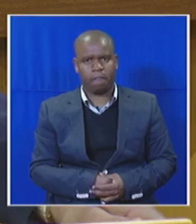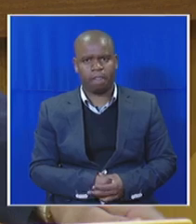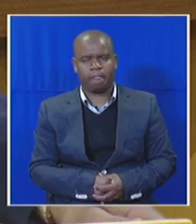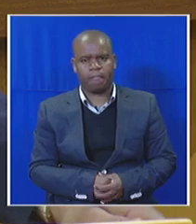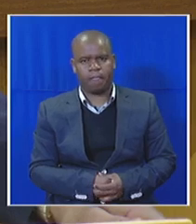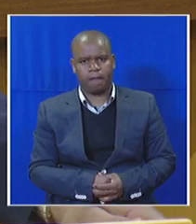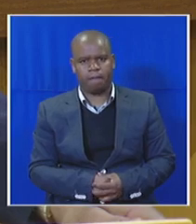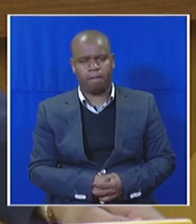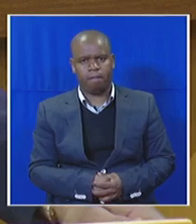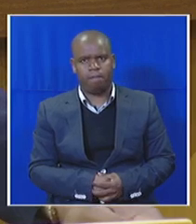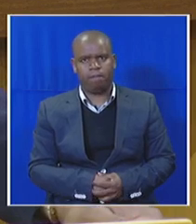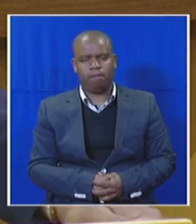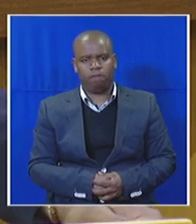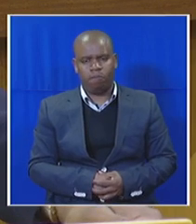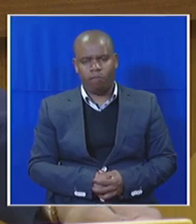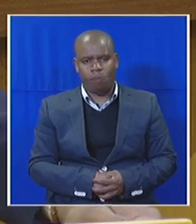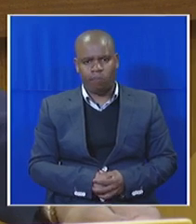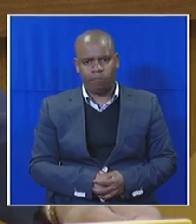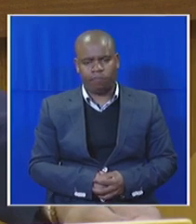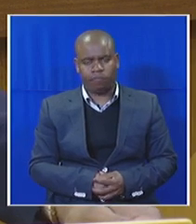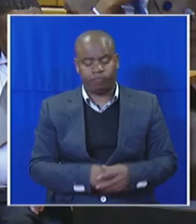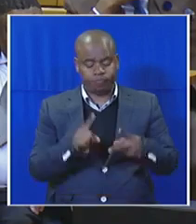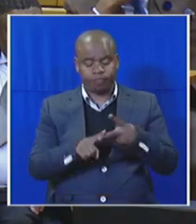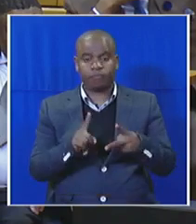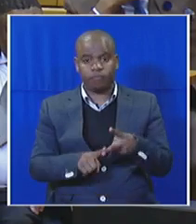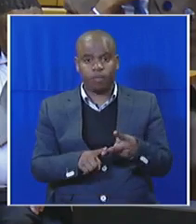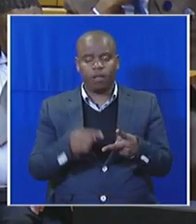Okwesibili asehlukene ngembono epresidency.